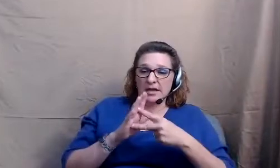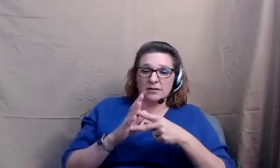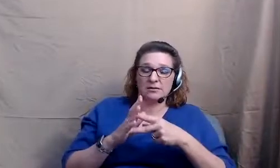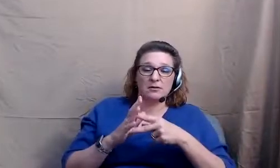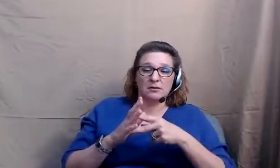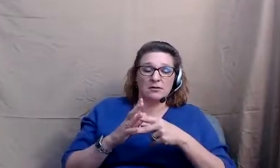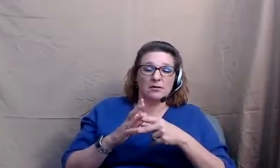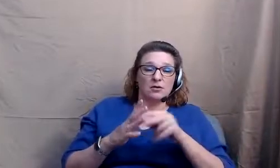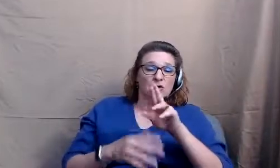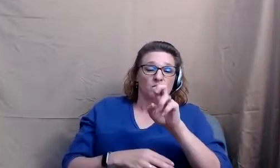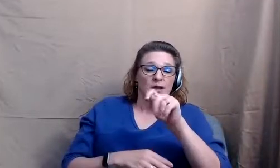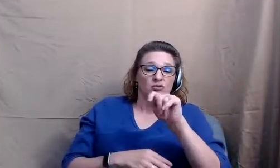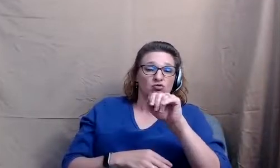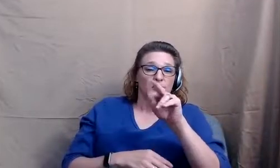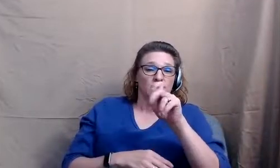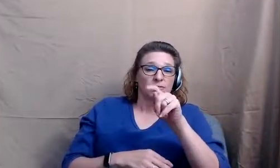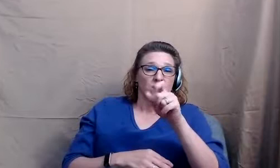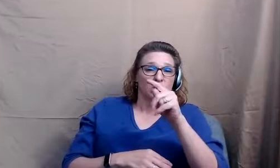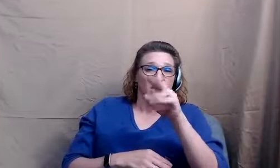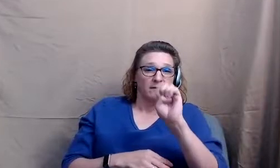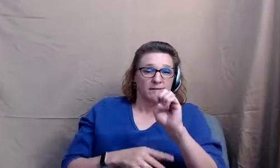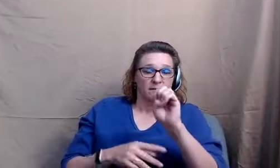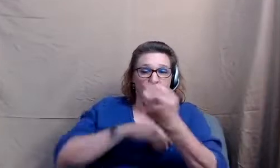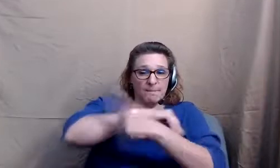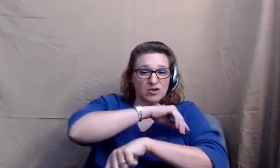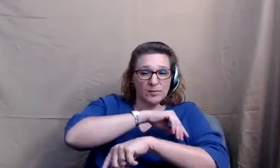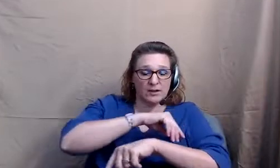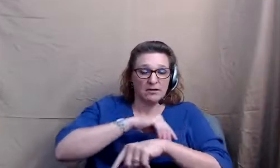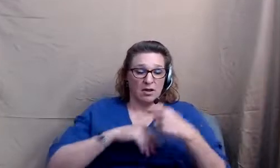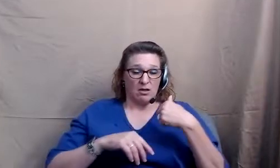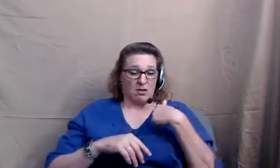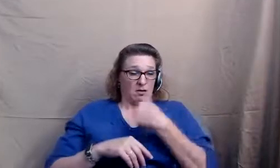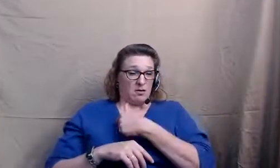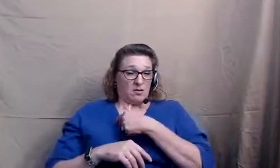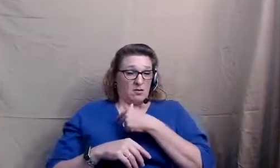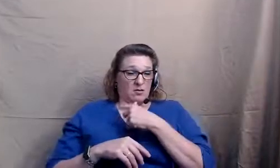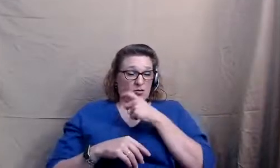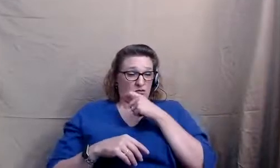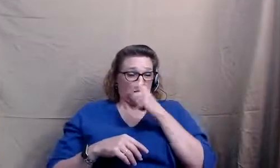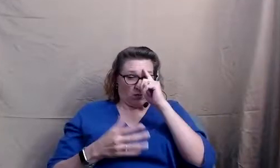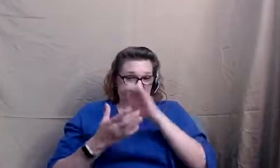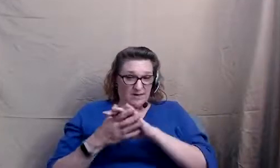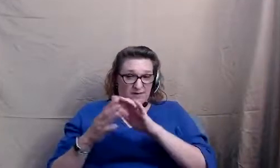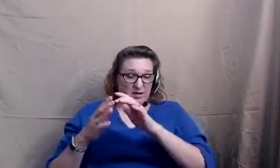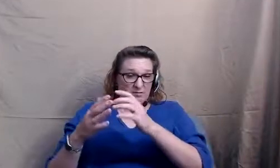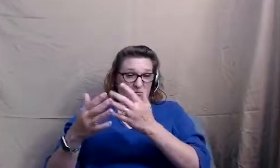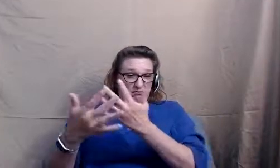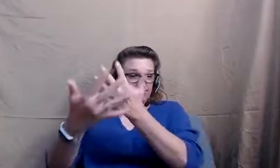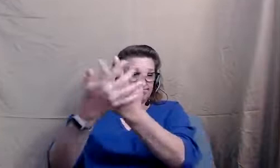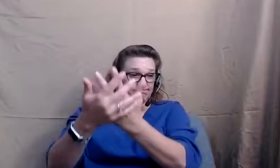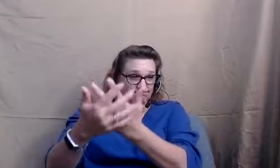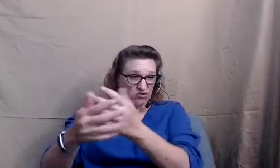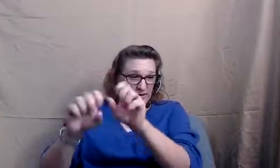carceral system. And so part of our job, I think those of us who don't believe in the carceral system, is to show people that there are other ways of